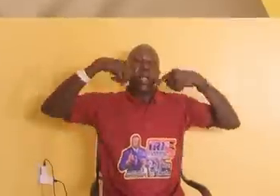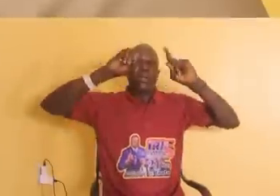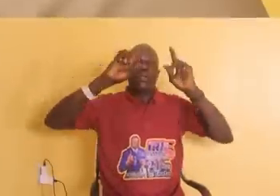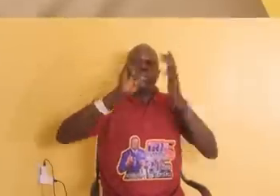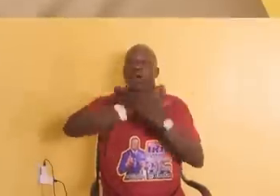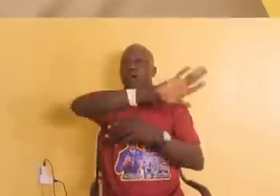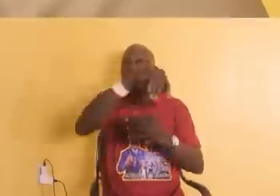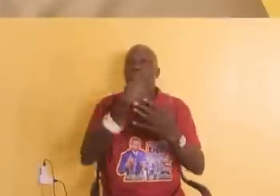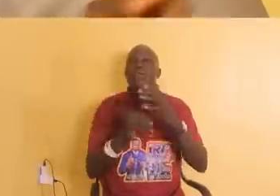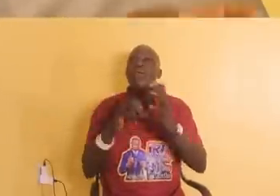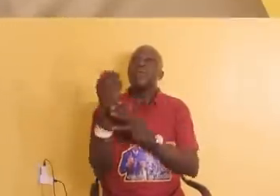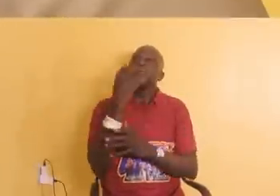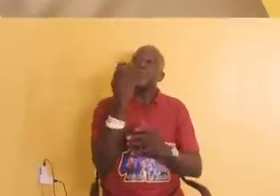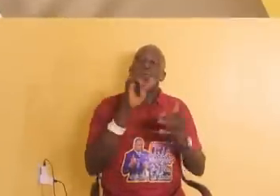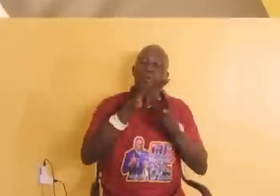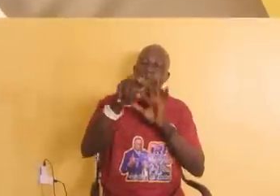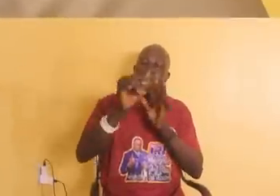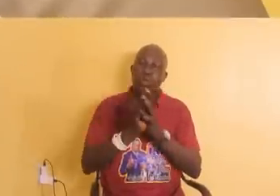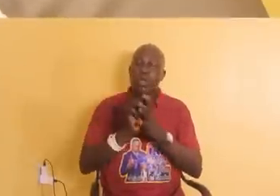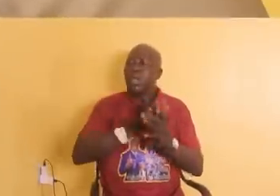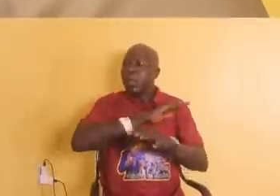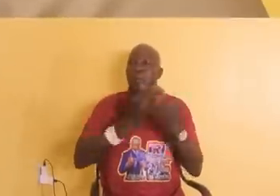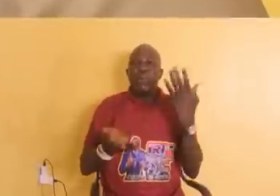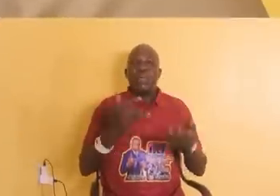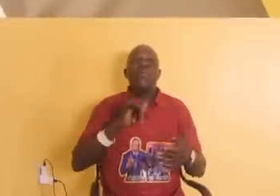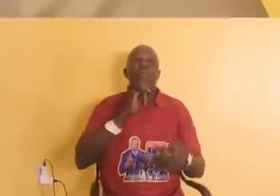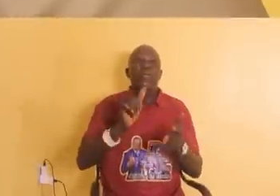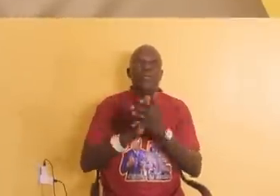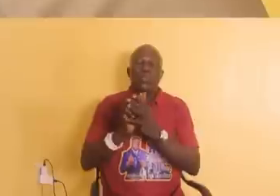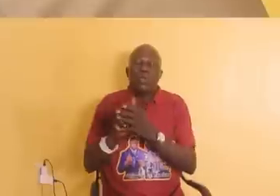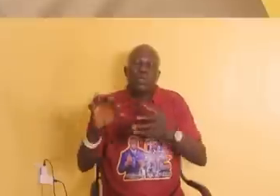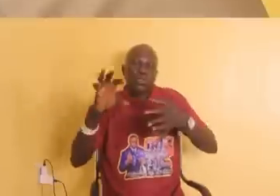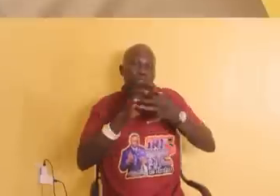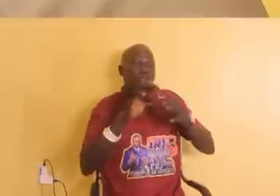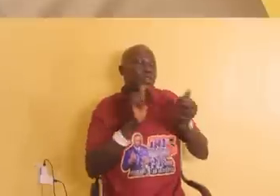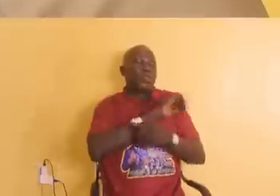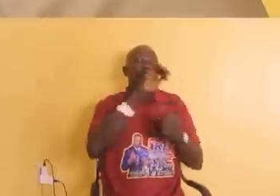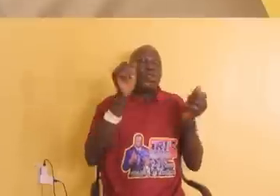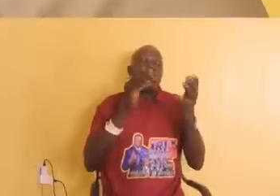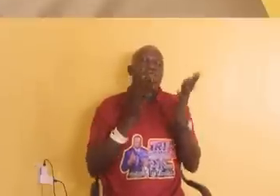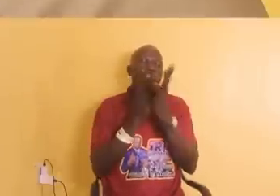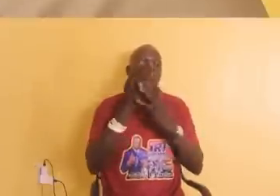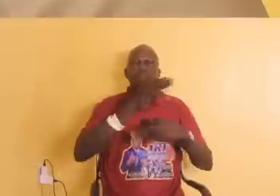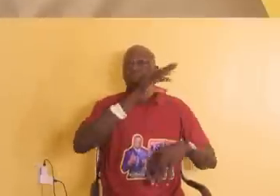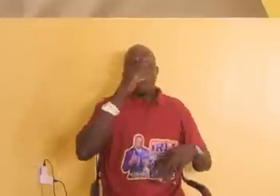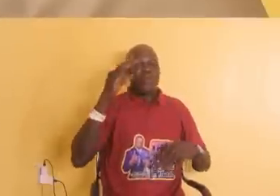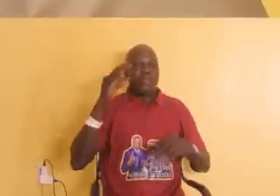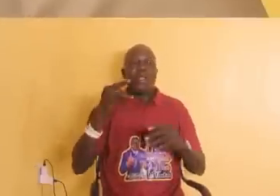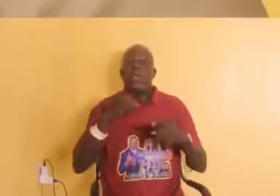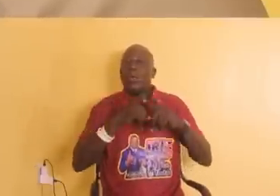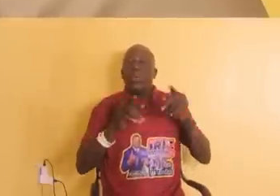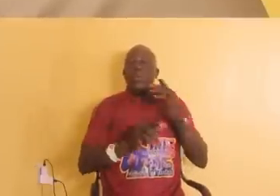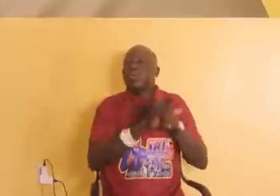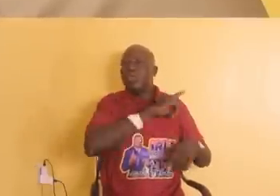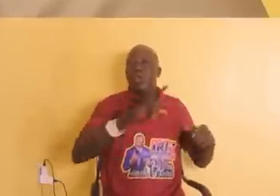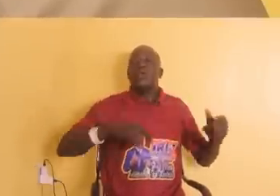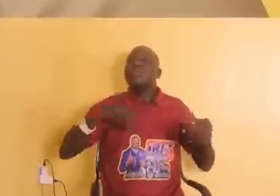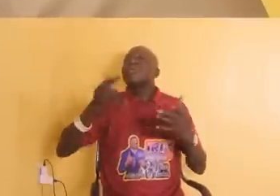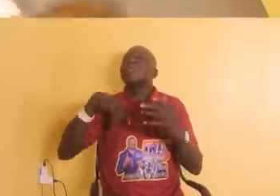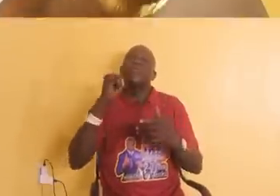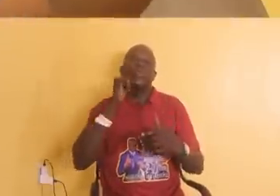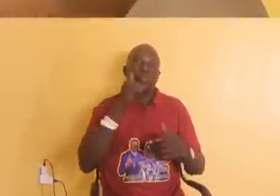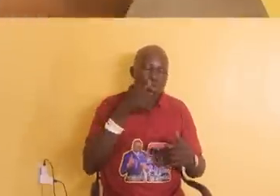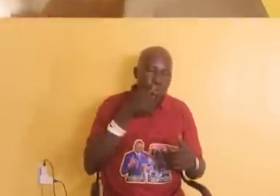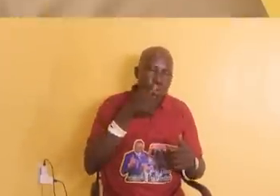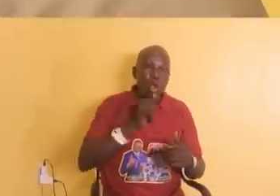want to announce what the Lord has pronounced about tomorrow. O le ma e ti dara ko ma pelu awetele. You may not have joined up with fasting before. Amo Oluwa ni lola. But the Lord said